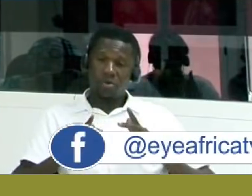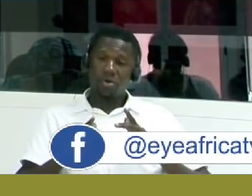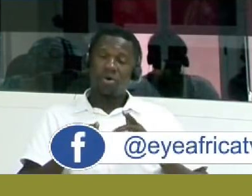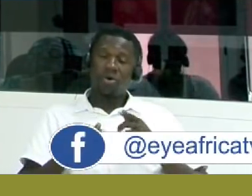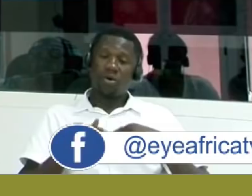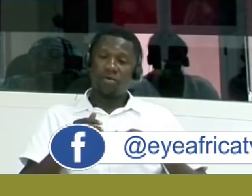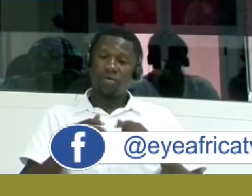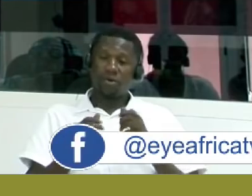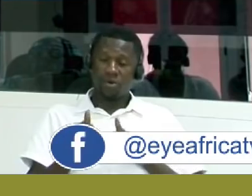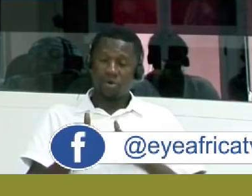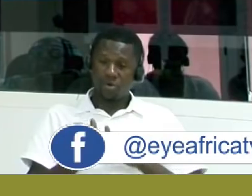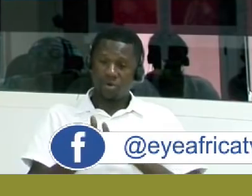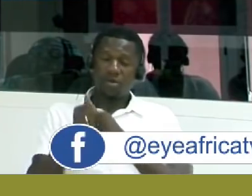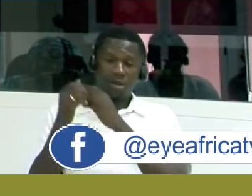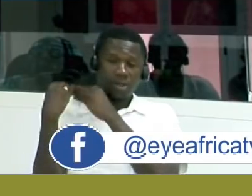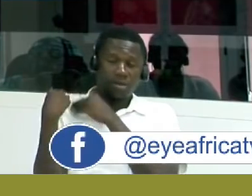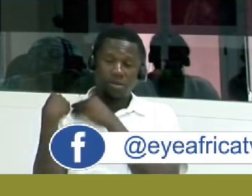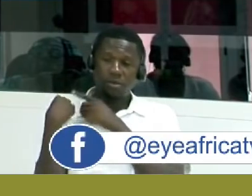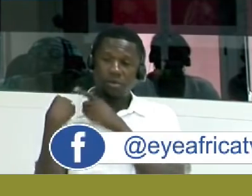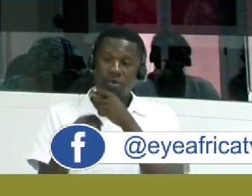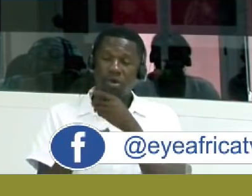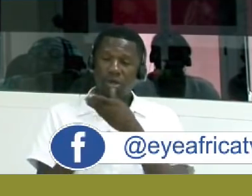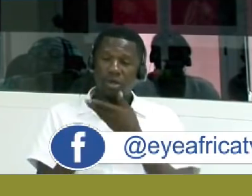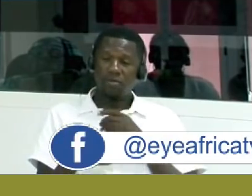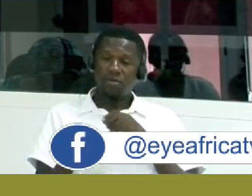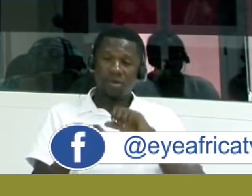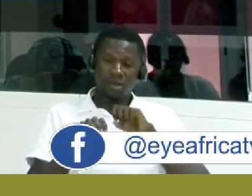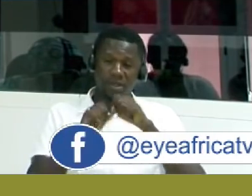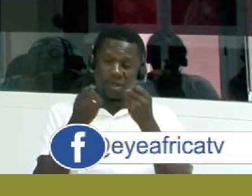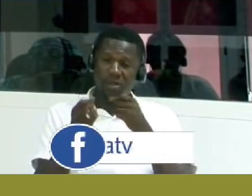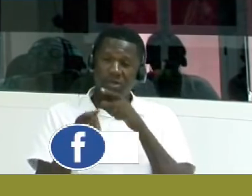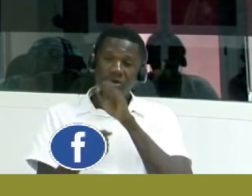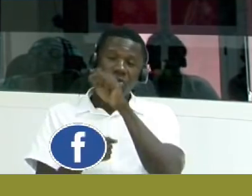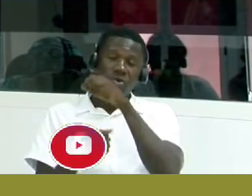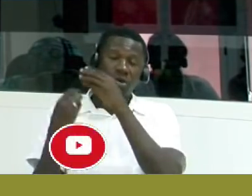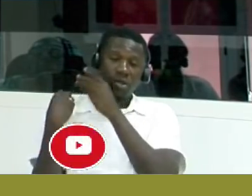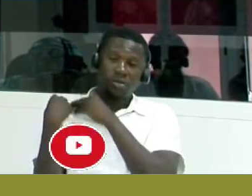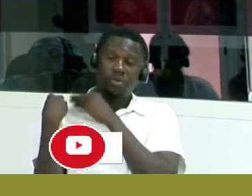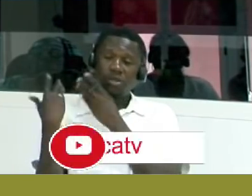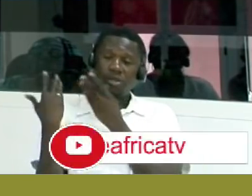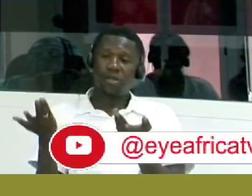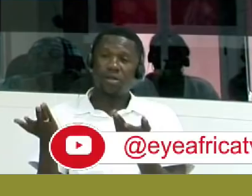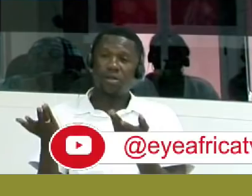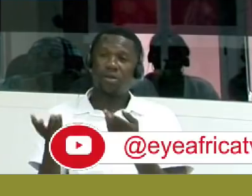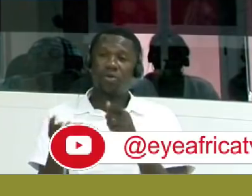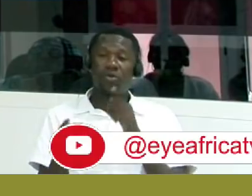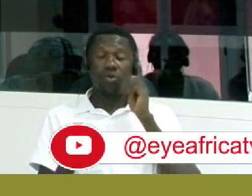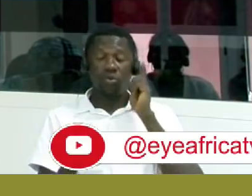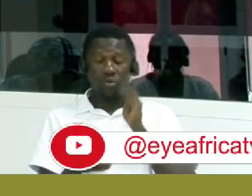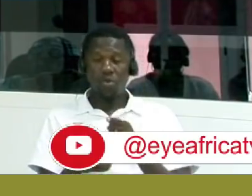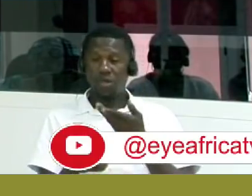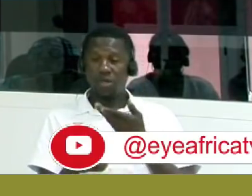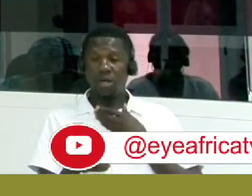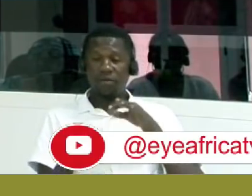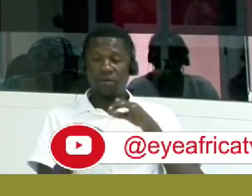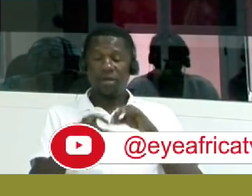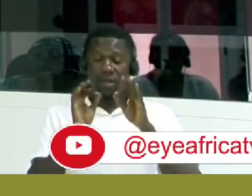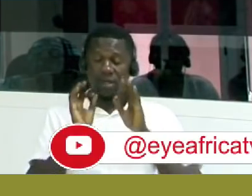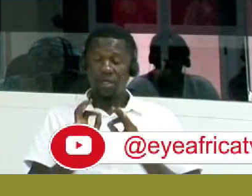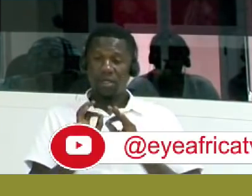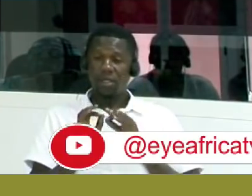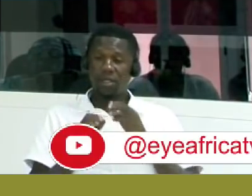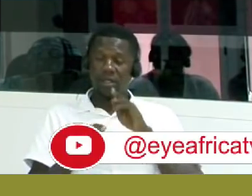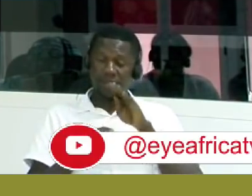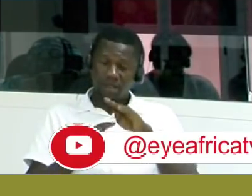responsibility, you have in fact abrogated your responsibility? You ought to have taken steps